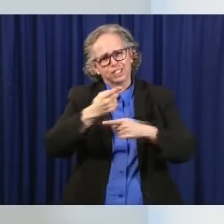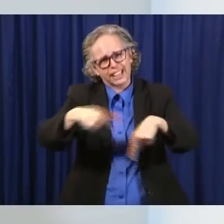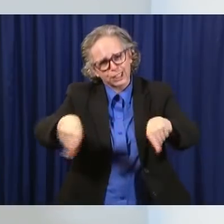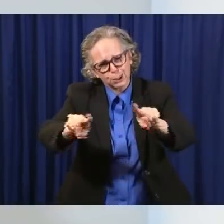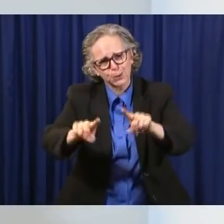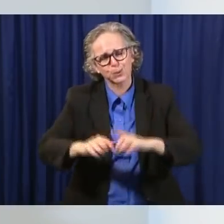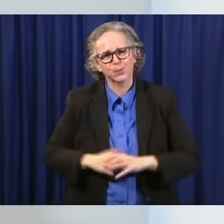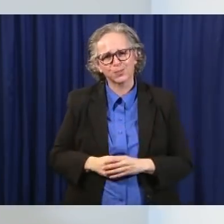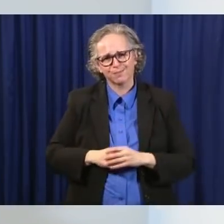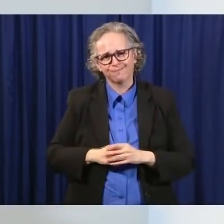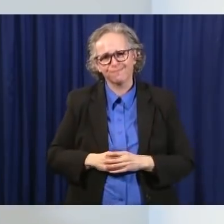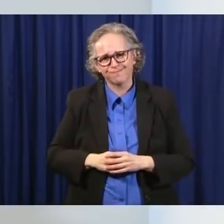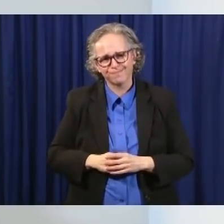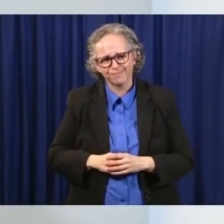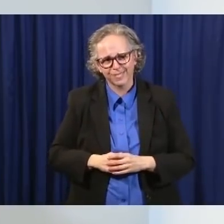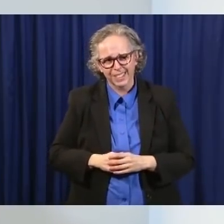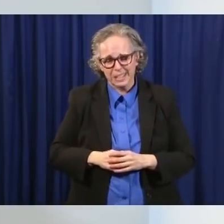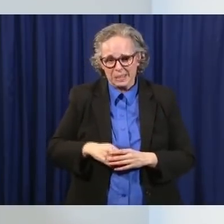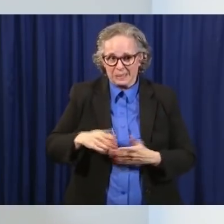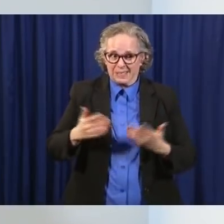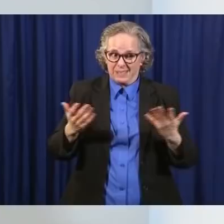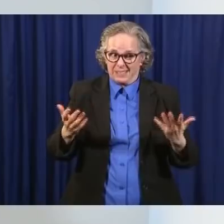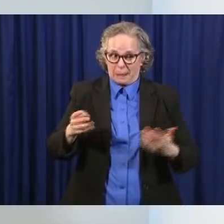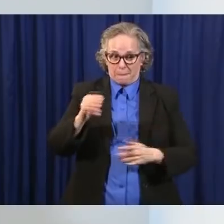a lot of things that are happening. Governor